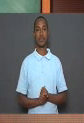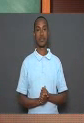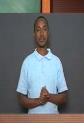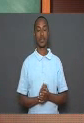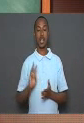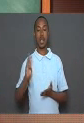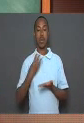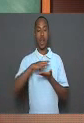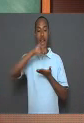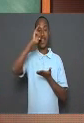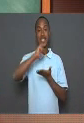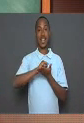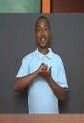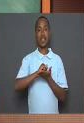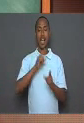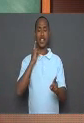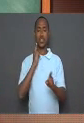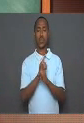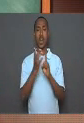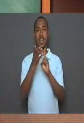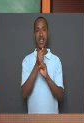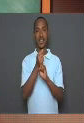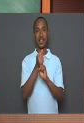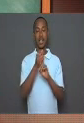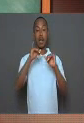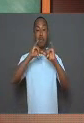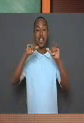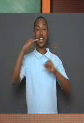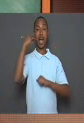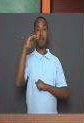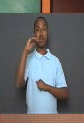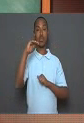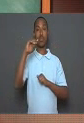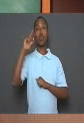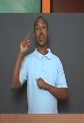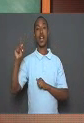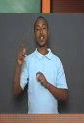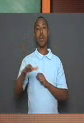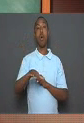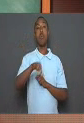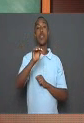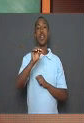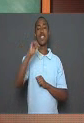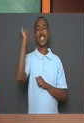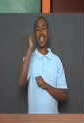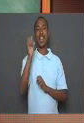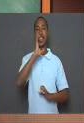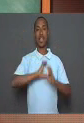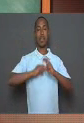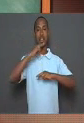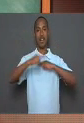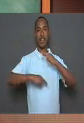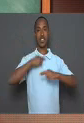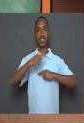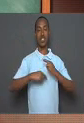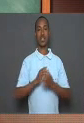We learned that actual yield is the measured amount of product obtained in any chemical reaction.